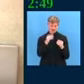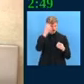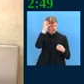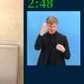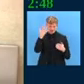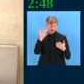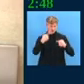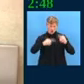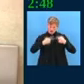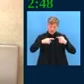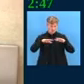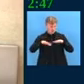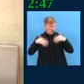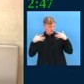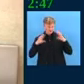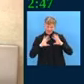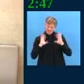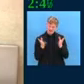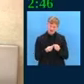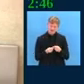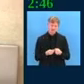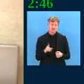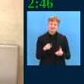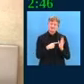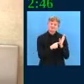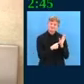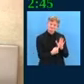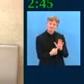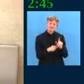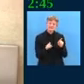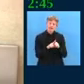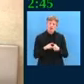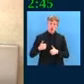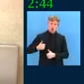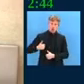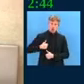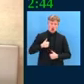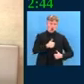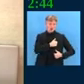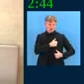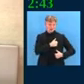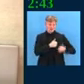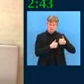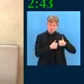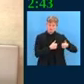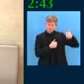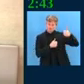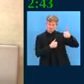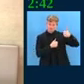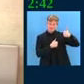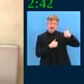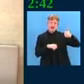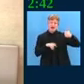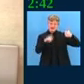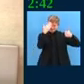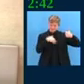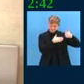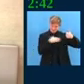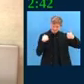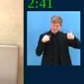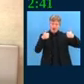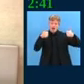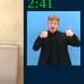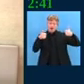small example. For example, the commander of the army should be Maronite, deputy commander of the army should be from the Druze, commander of the police should be